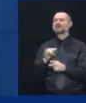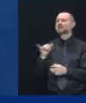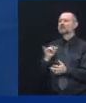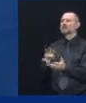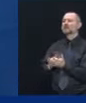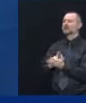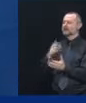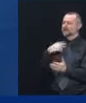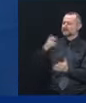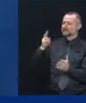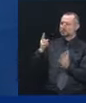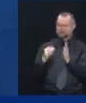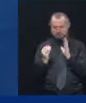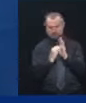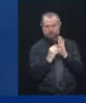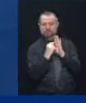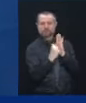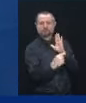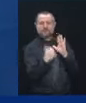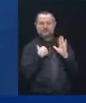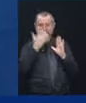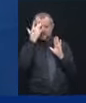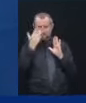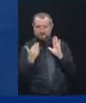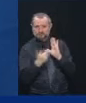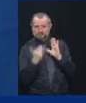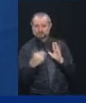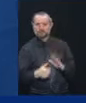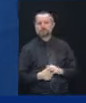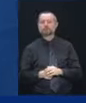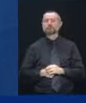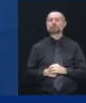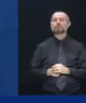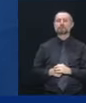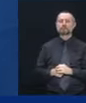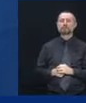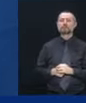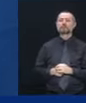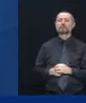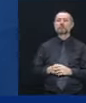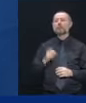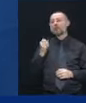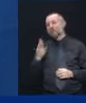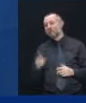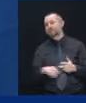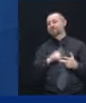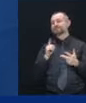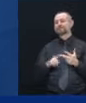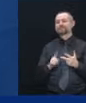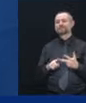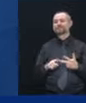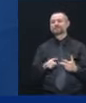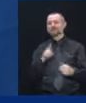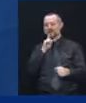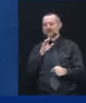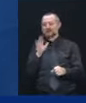that they have this comorbidity, or they now sign a certification when they get